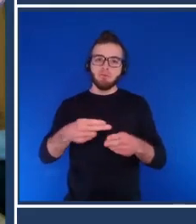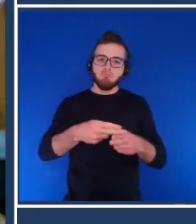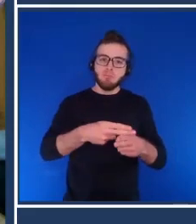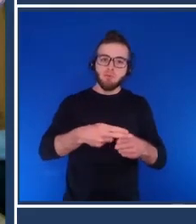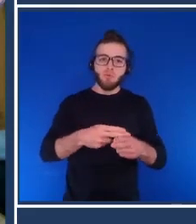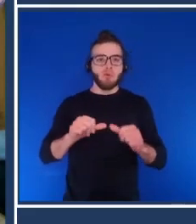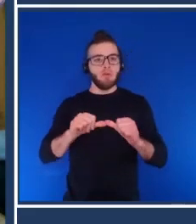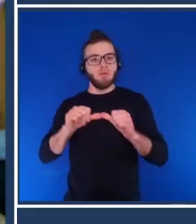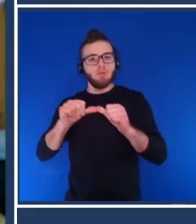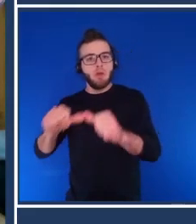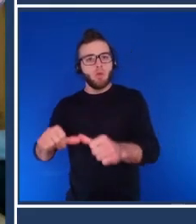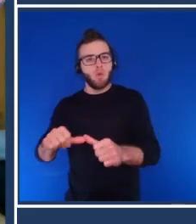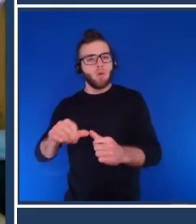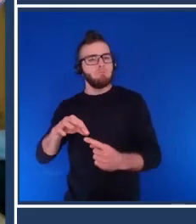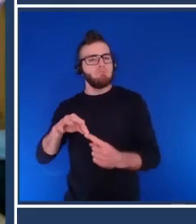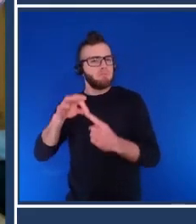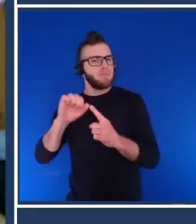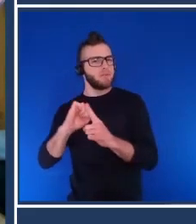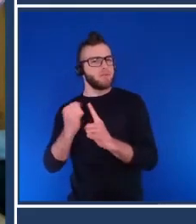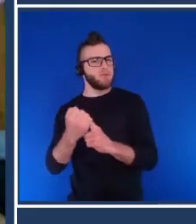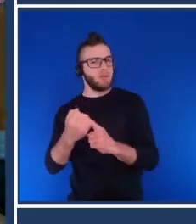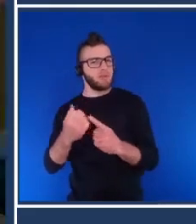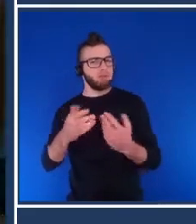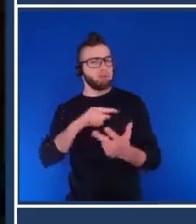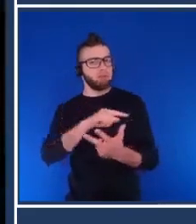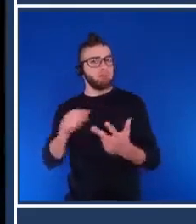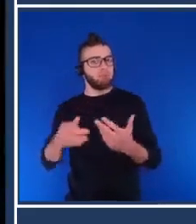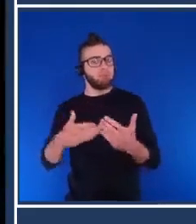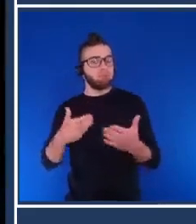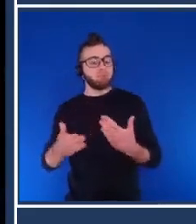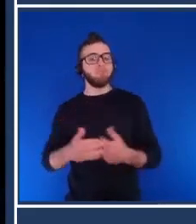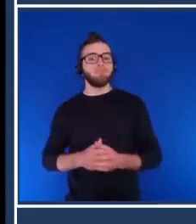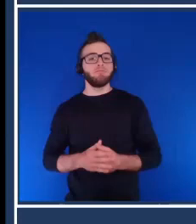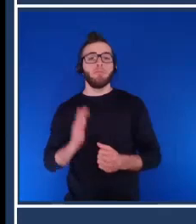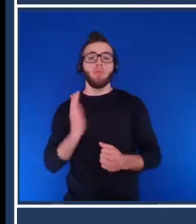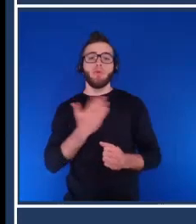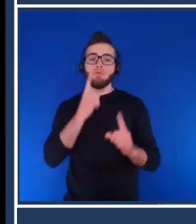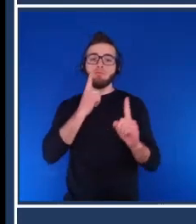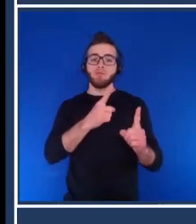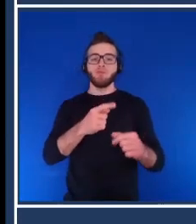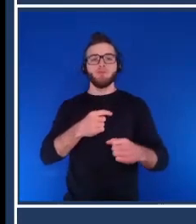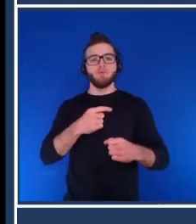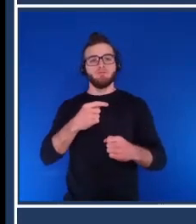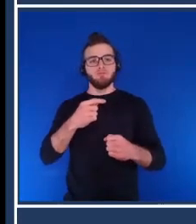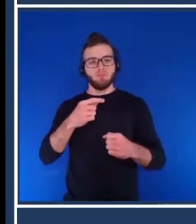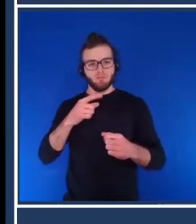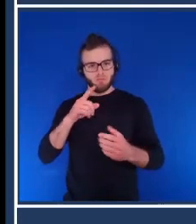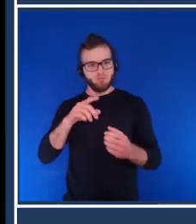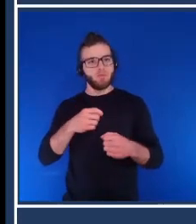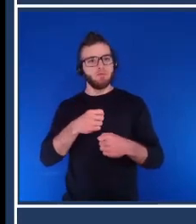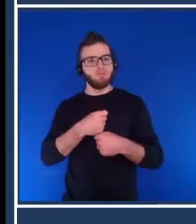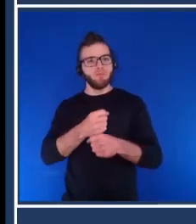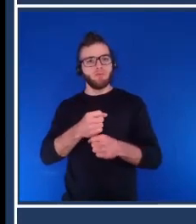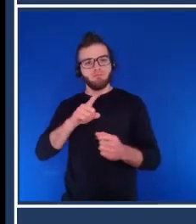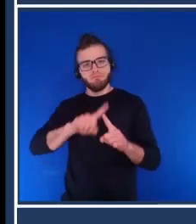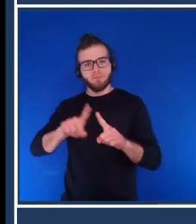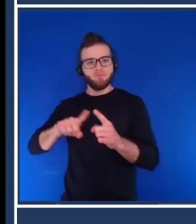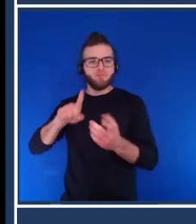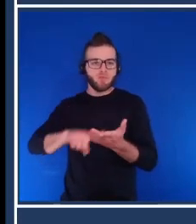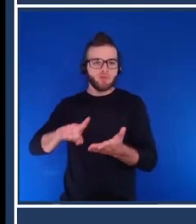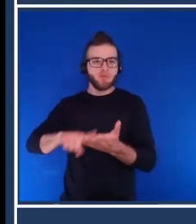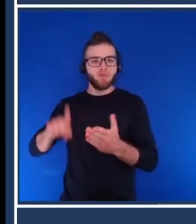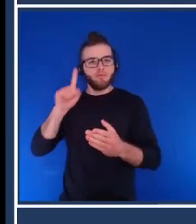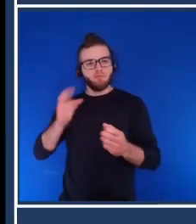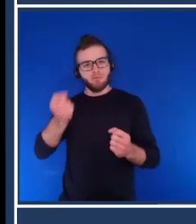disabilities. Our mission is to conduct foundational, user-oriented research to understand the technology-related challenges